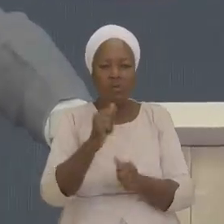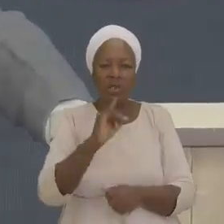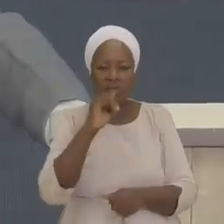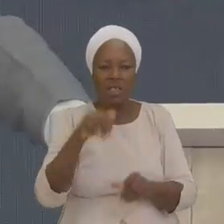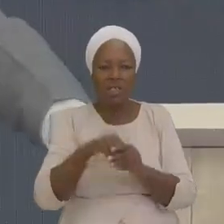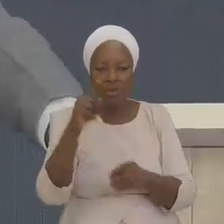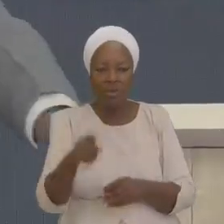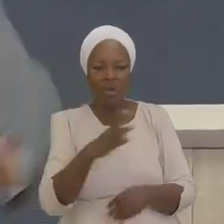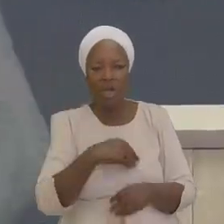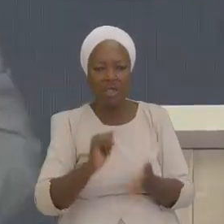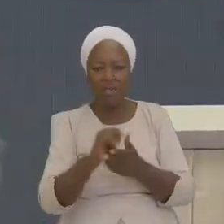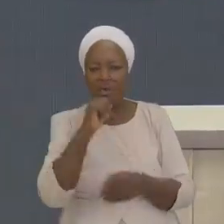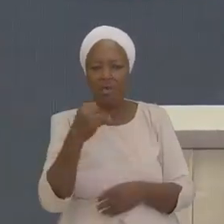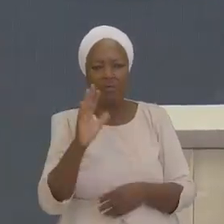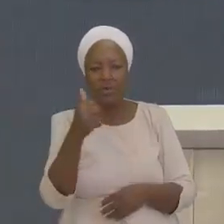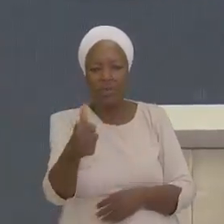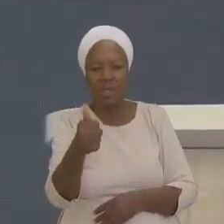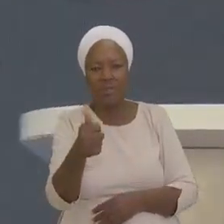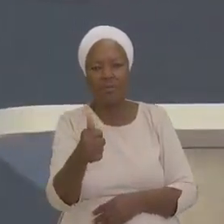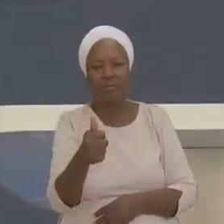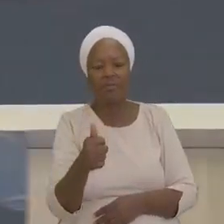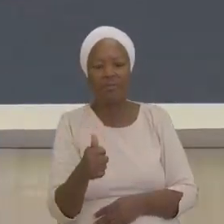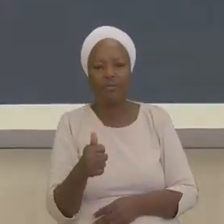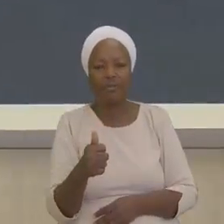of yourself?"